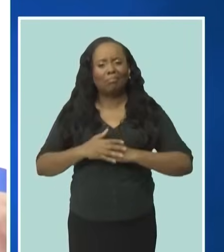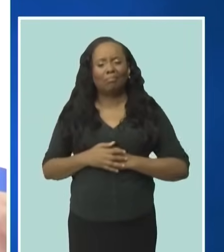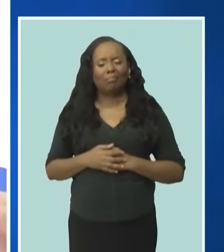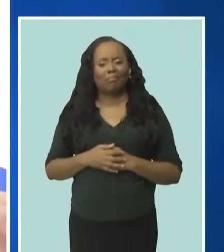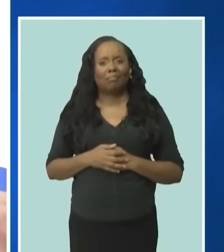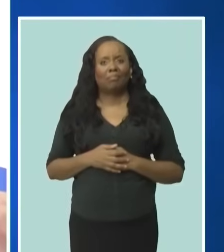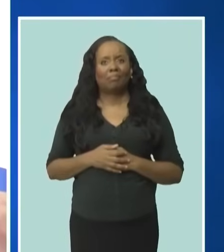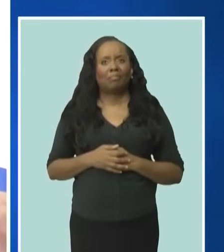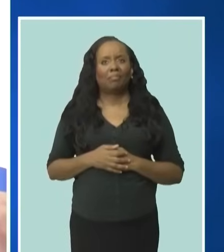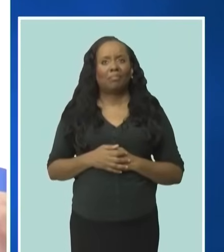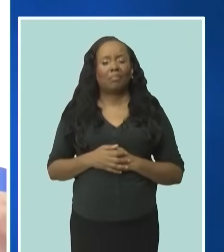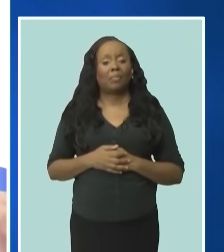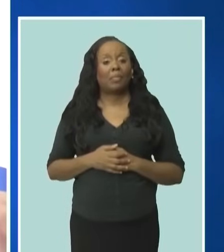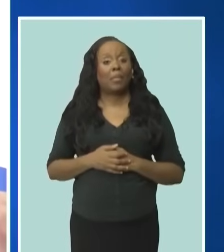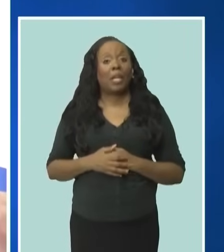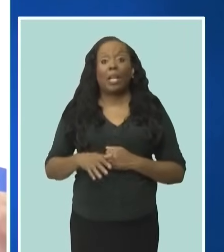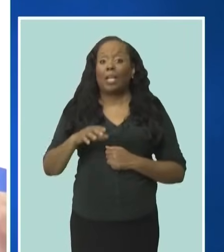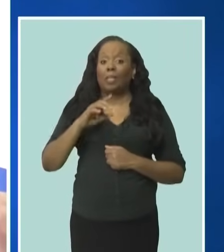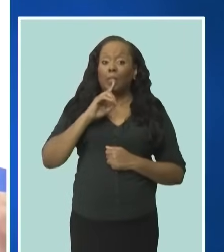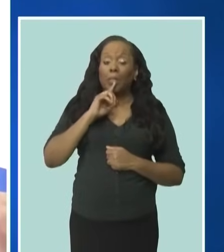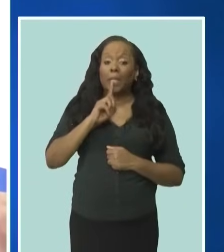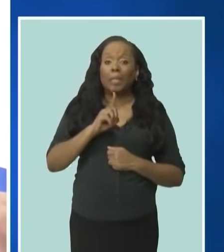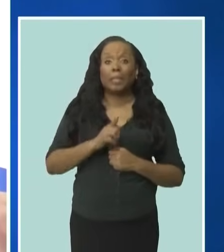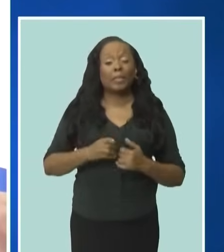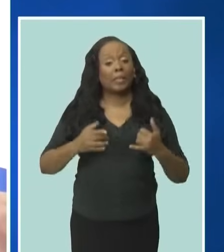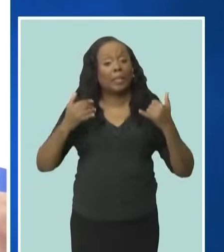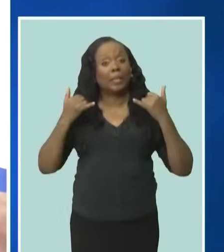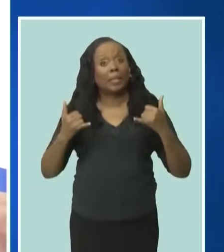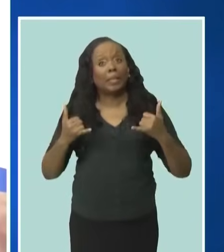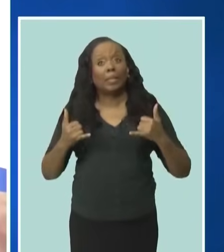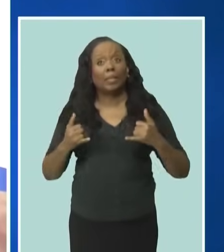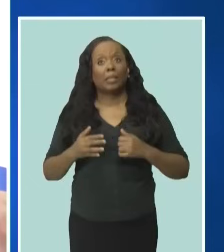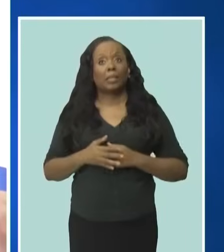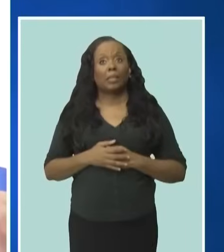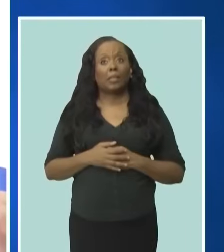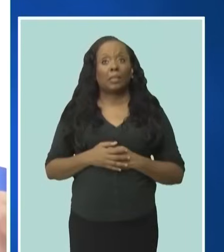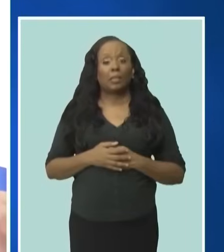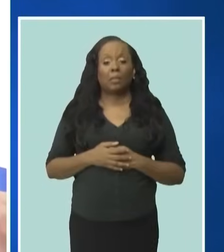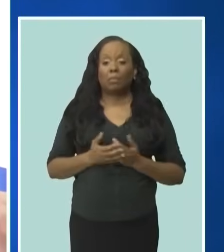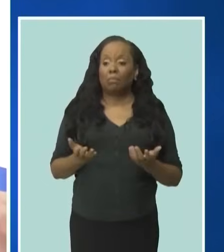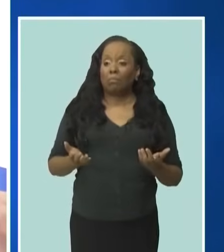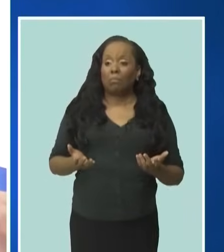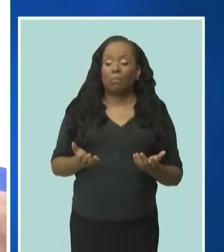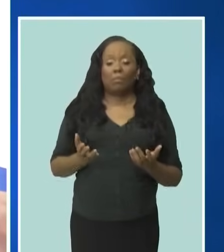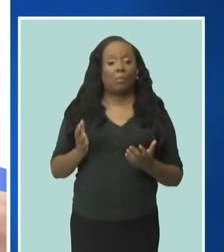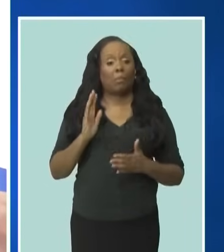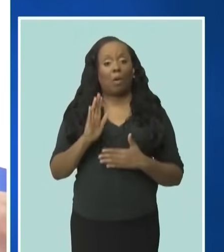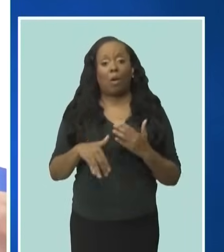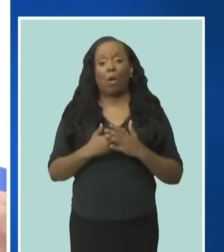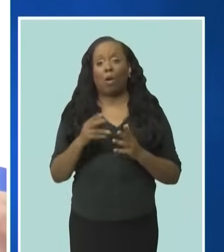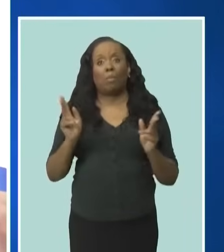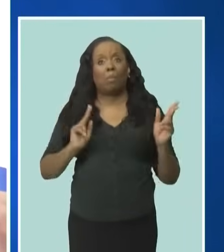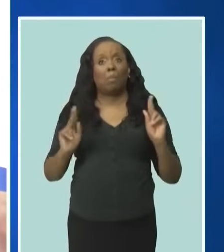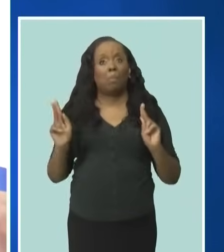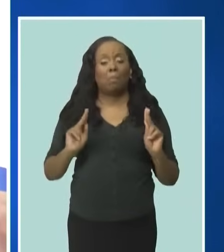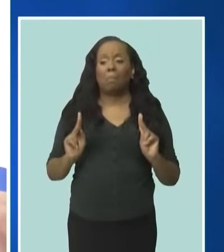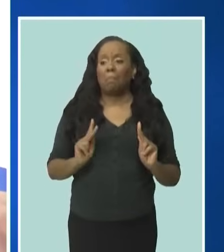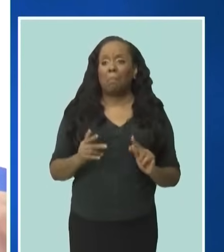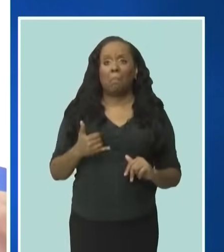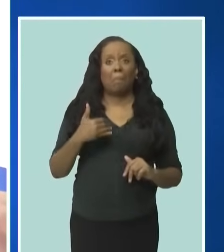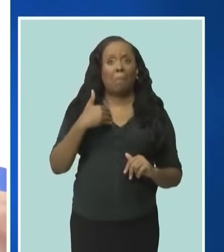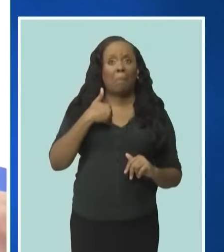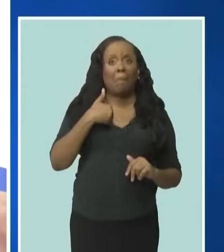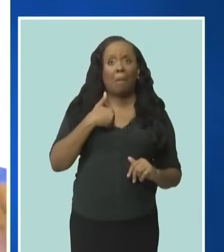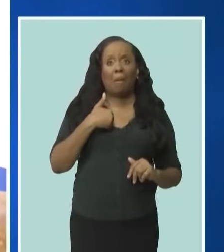Especially on this day, where every person's phone is going off the hook right now, with persons who want